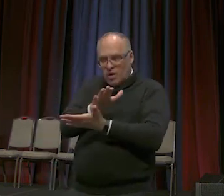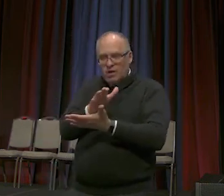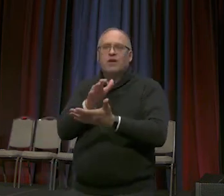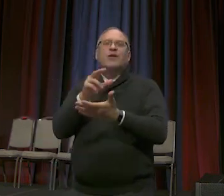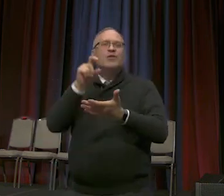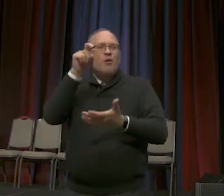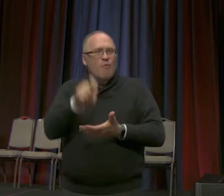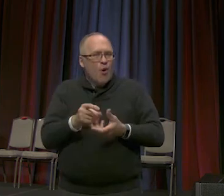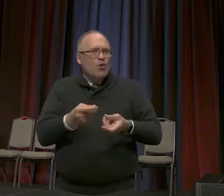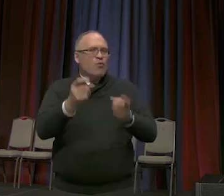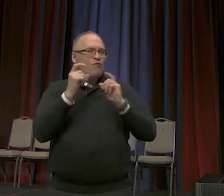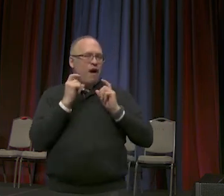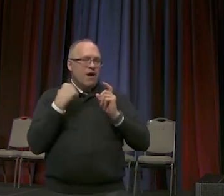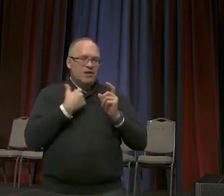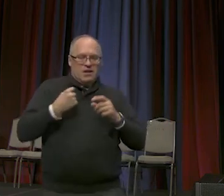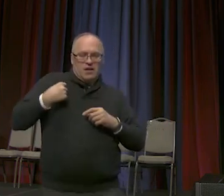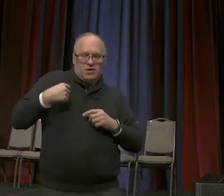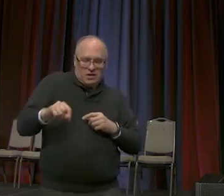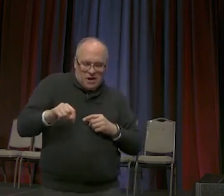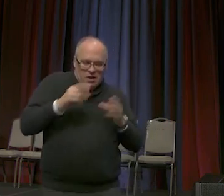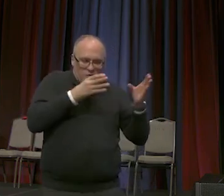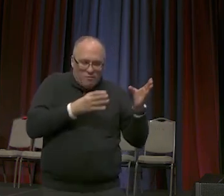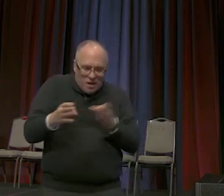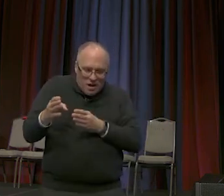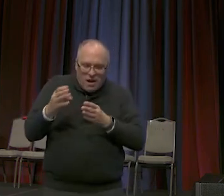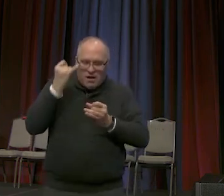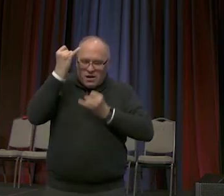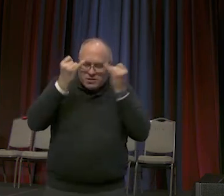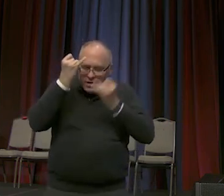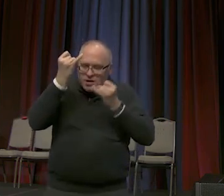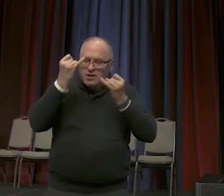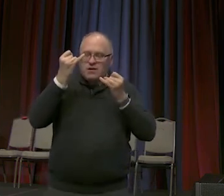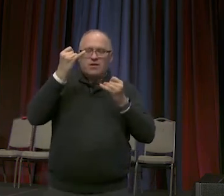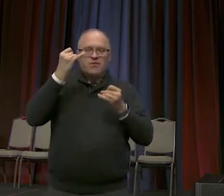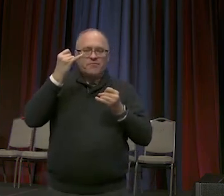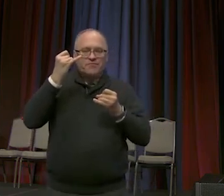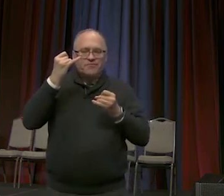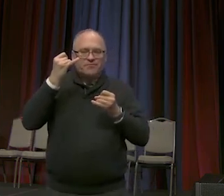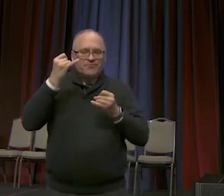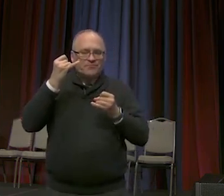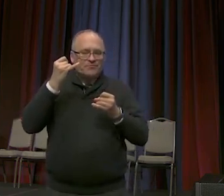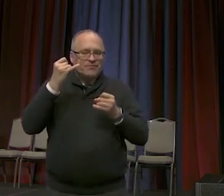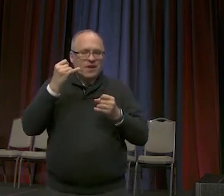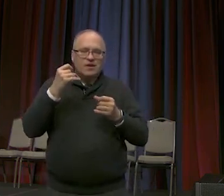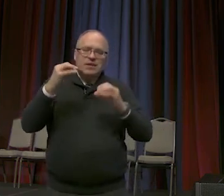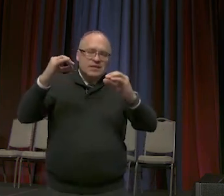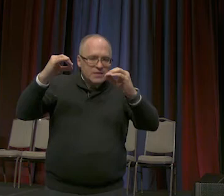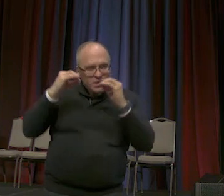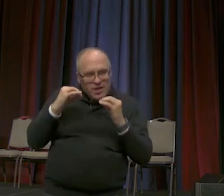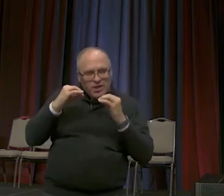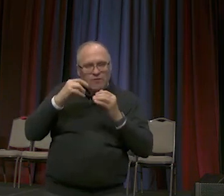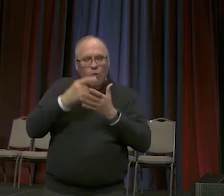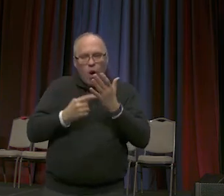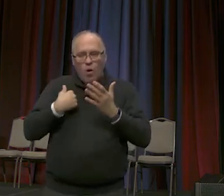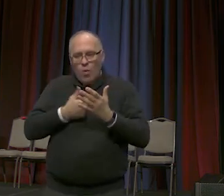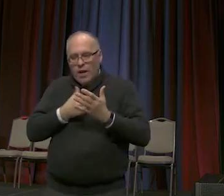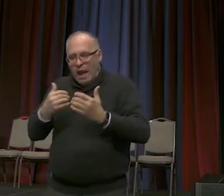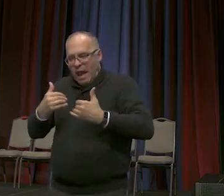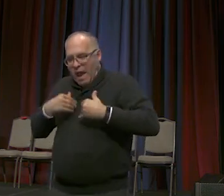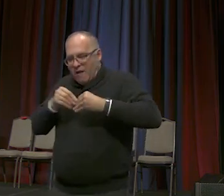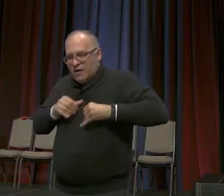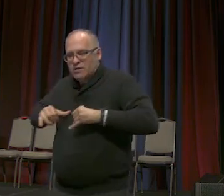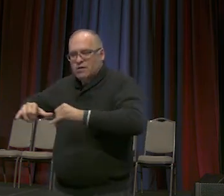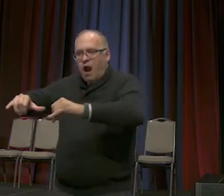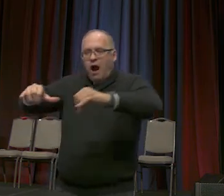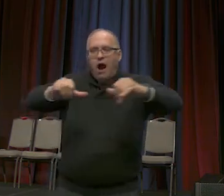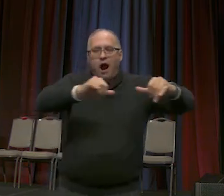us a theological framework, an orientation around the things we hold in common that will shape our